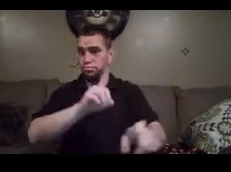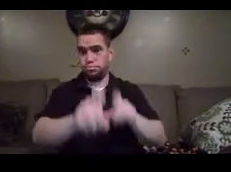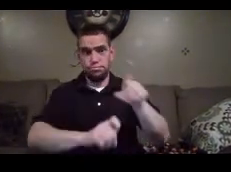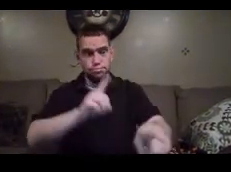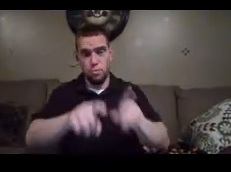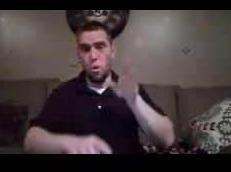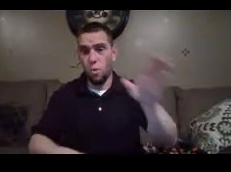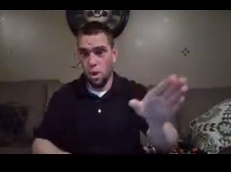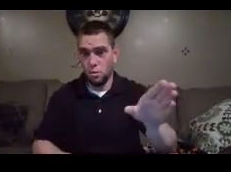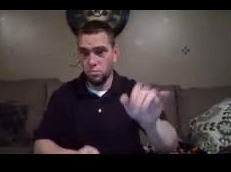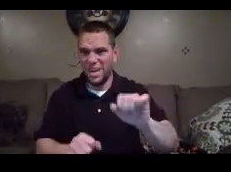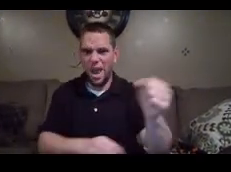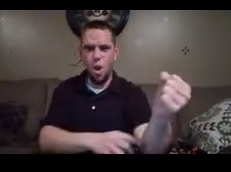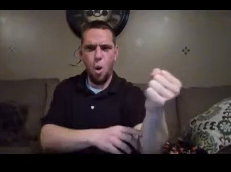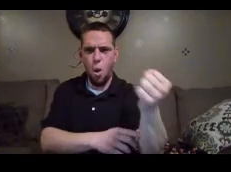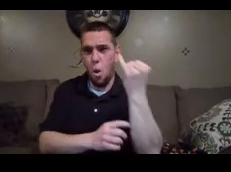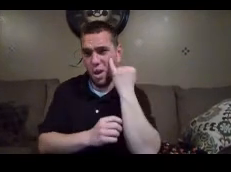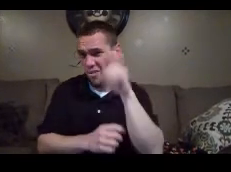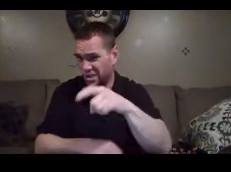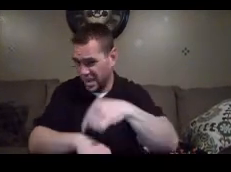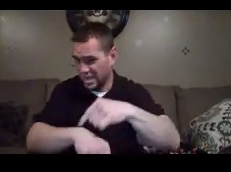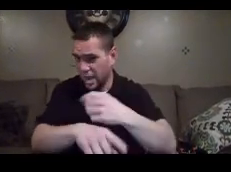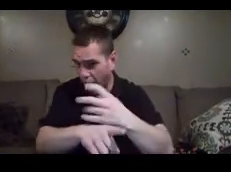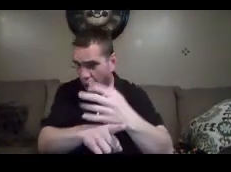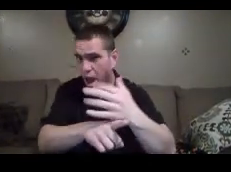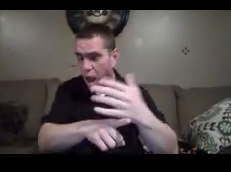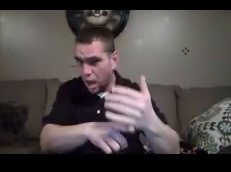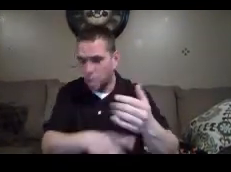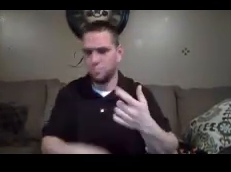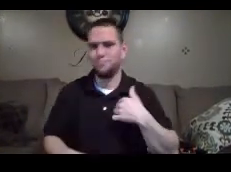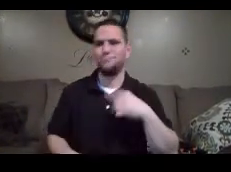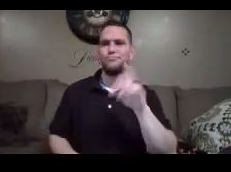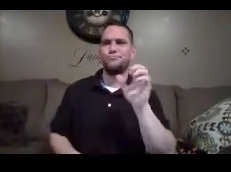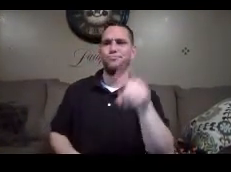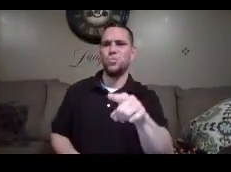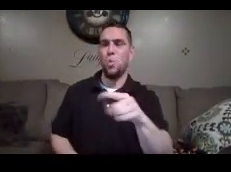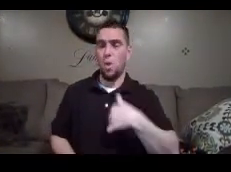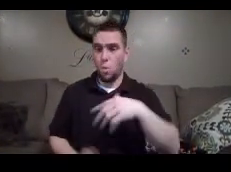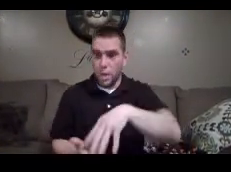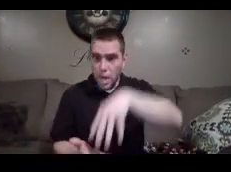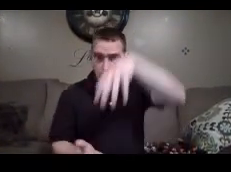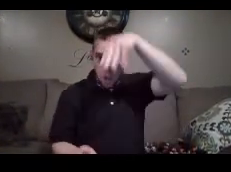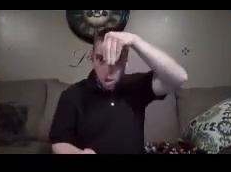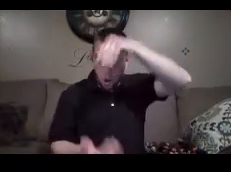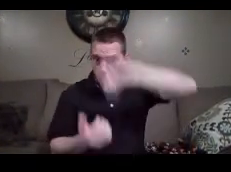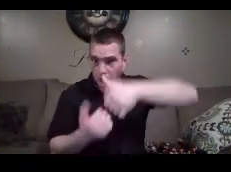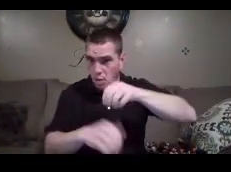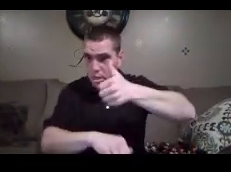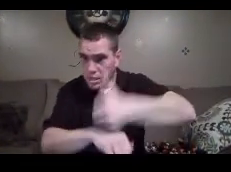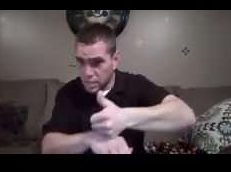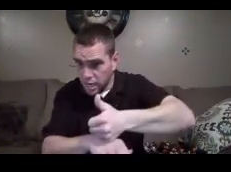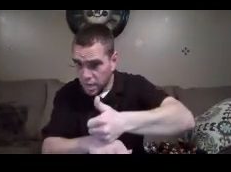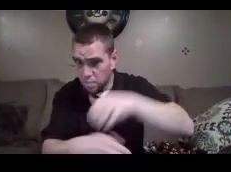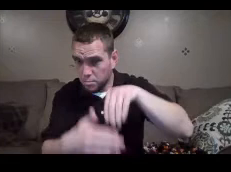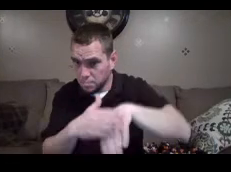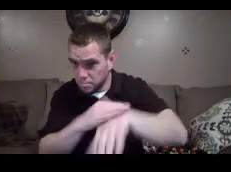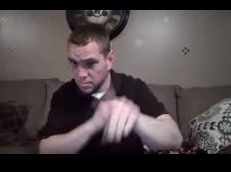on for time. Are we going to learn how to set up the accessible document that you just